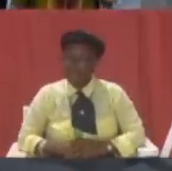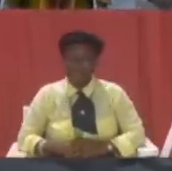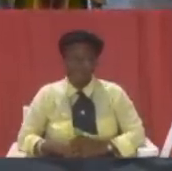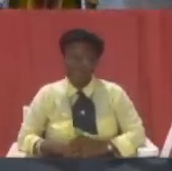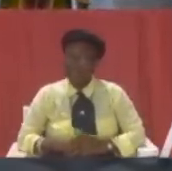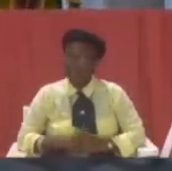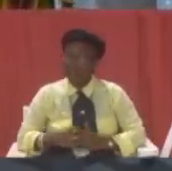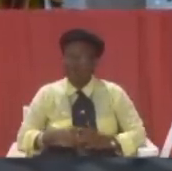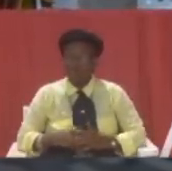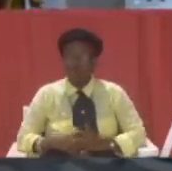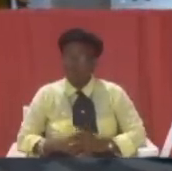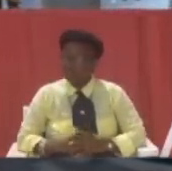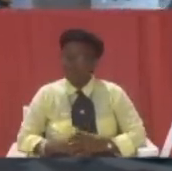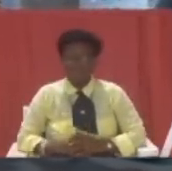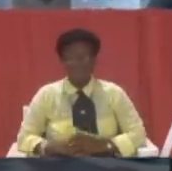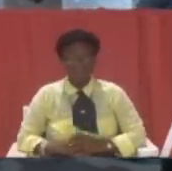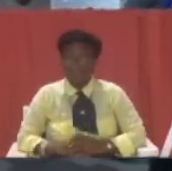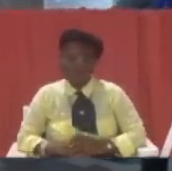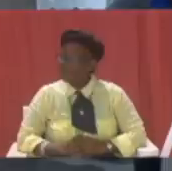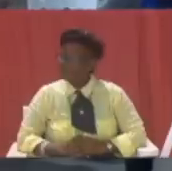Glory be to